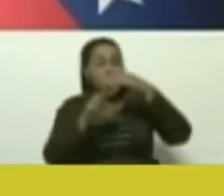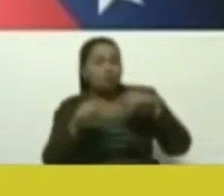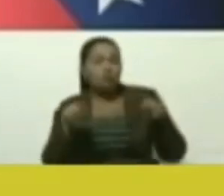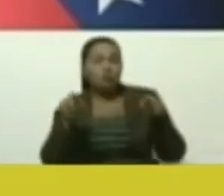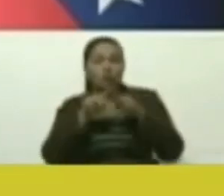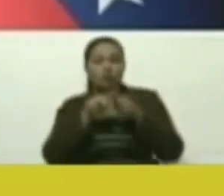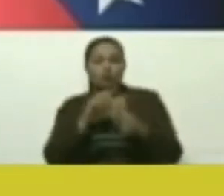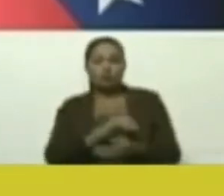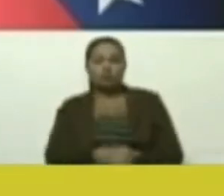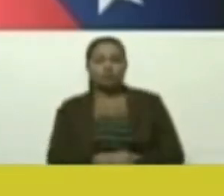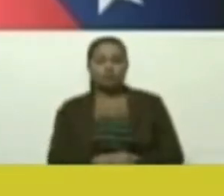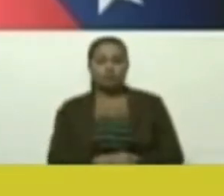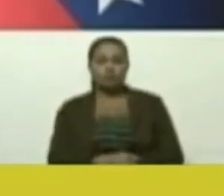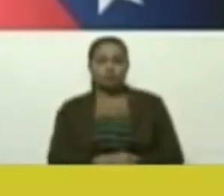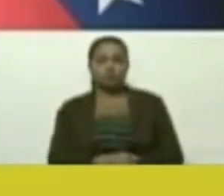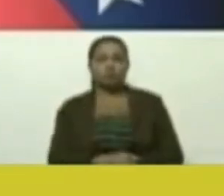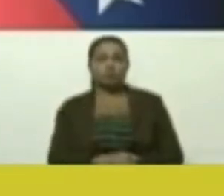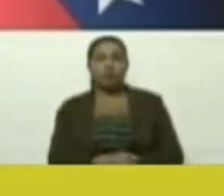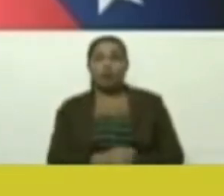And we realize this.